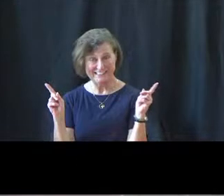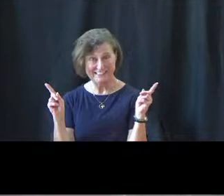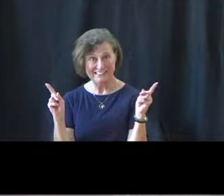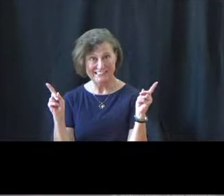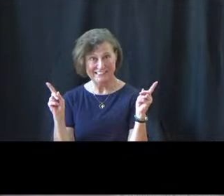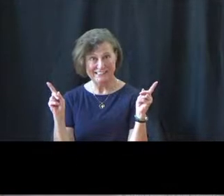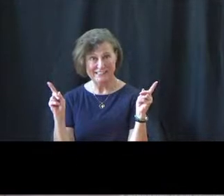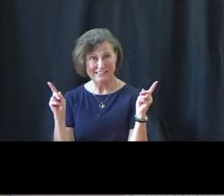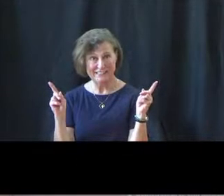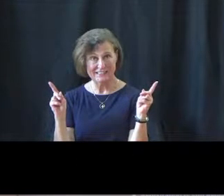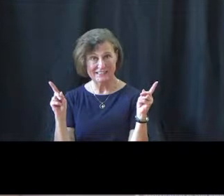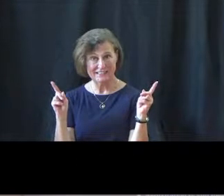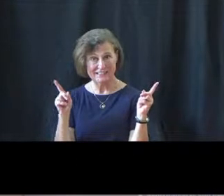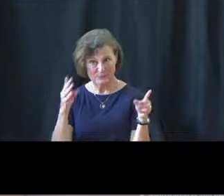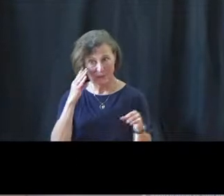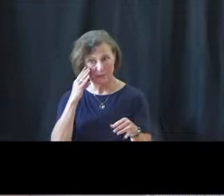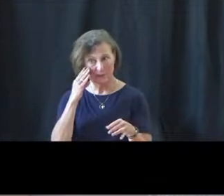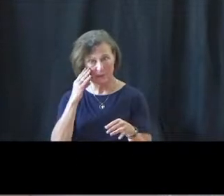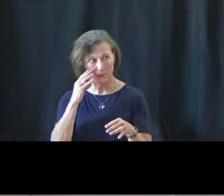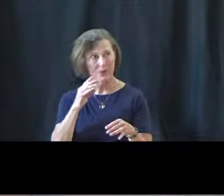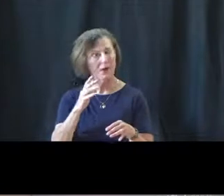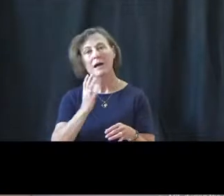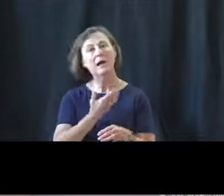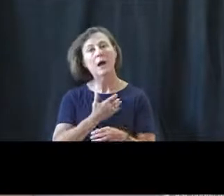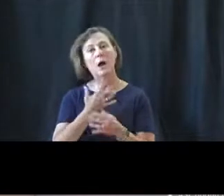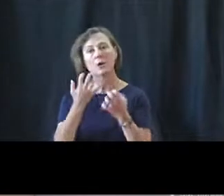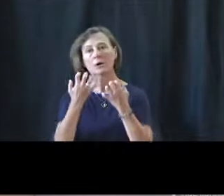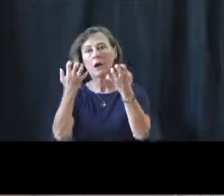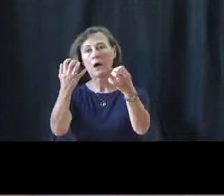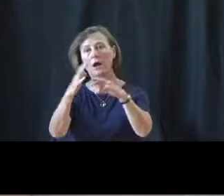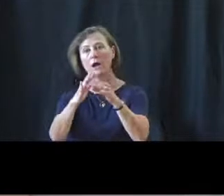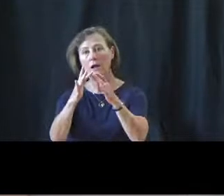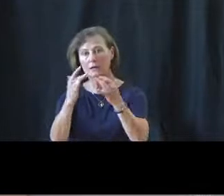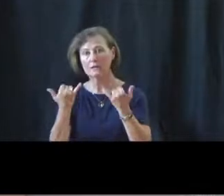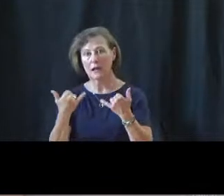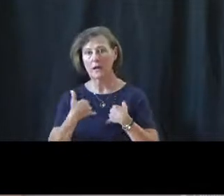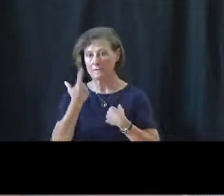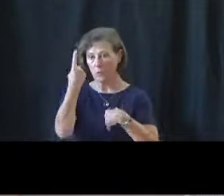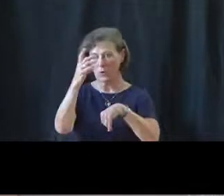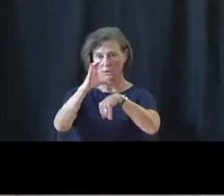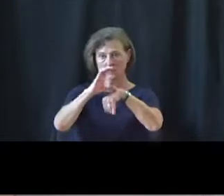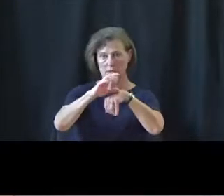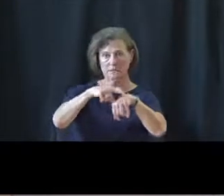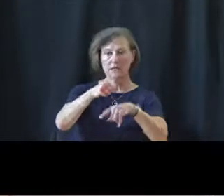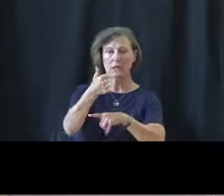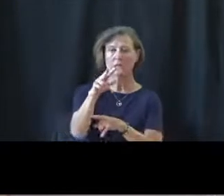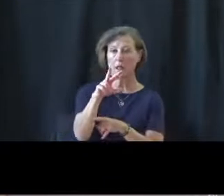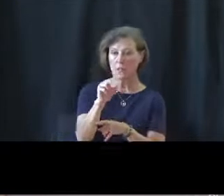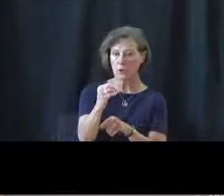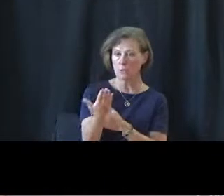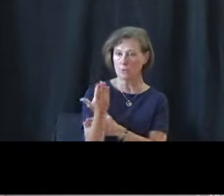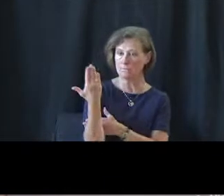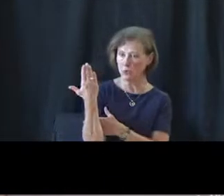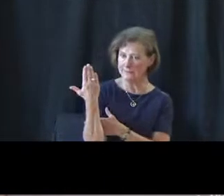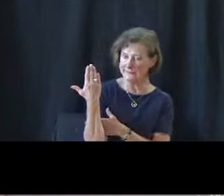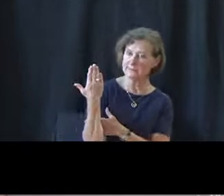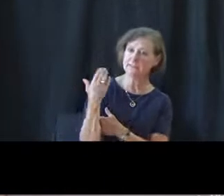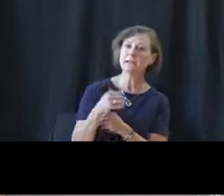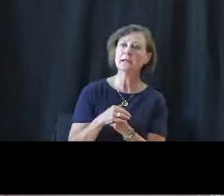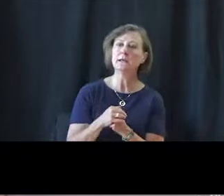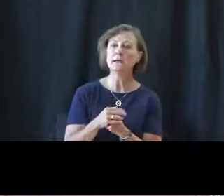As you know, and our listening audience, we have one service. It's at 10:30 in the morning,